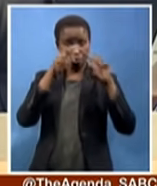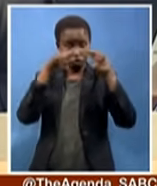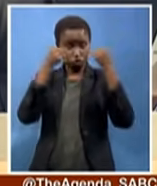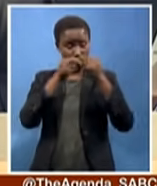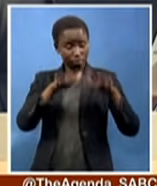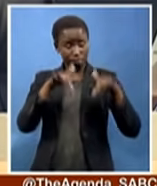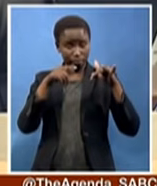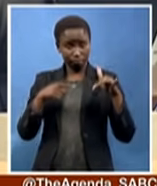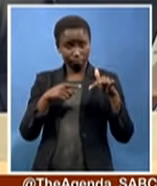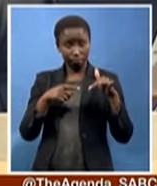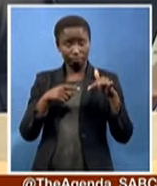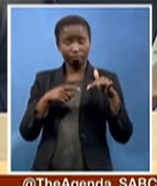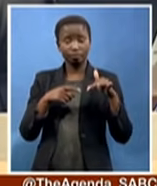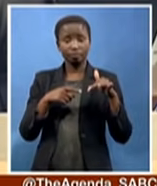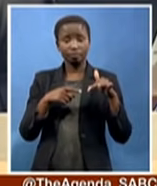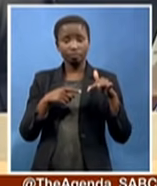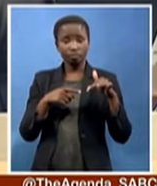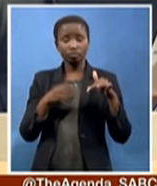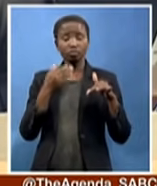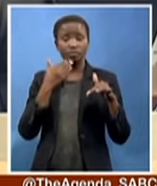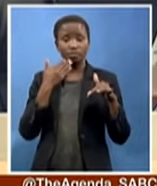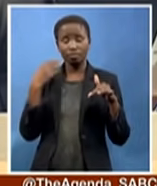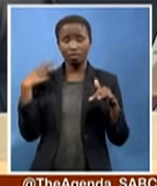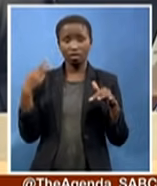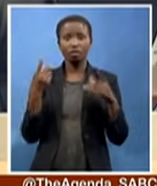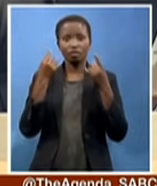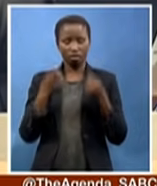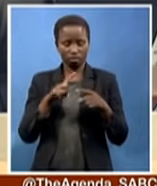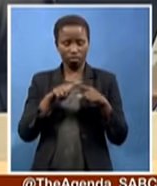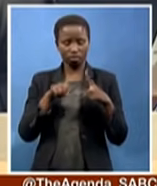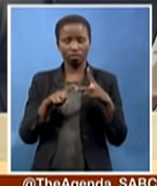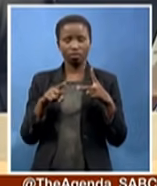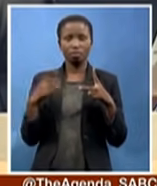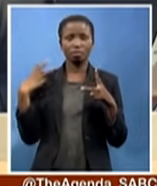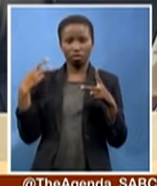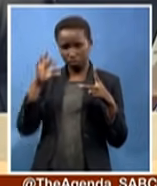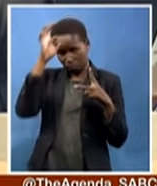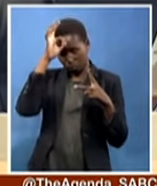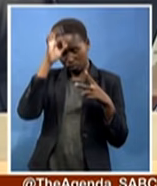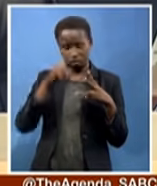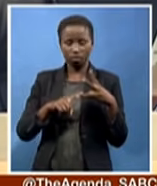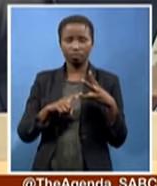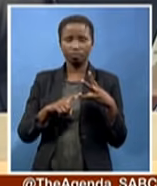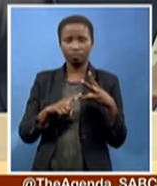of Finance, Minister of Police, Justice, and Correctional Services to strengthen